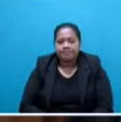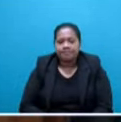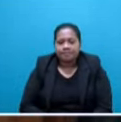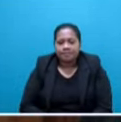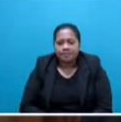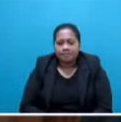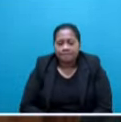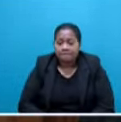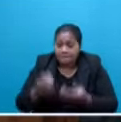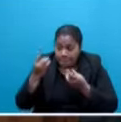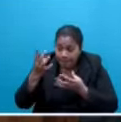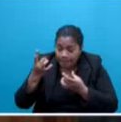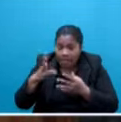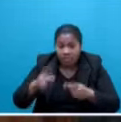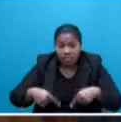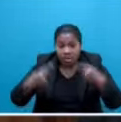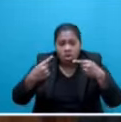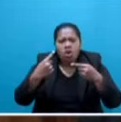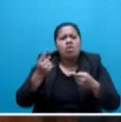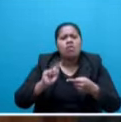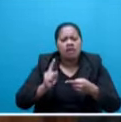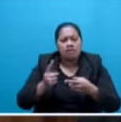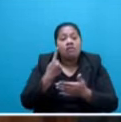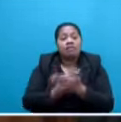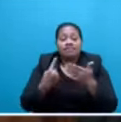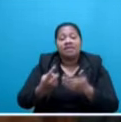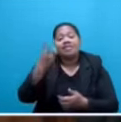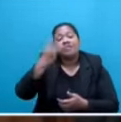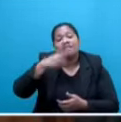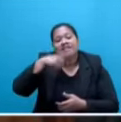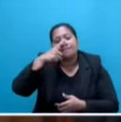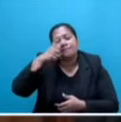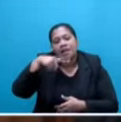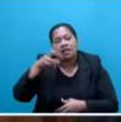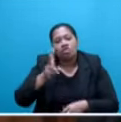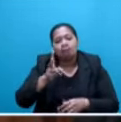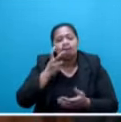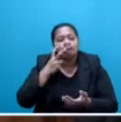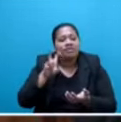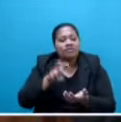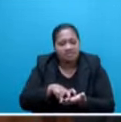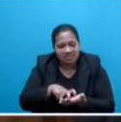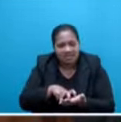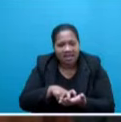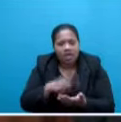opposition, only 13 people registered as cane cutters.